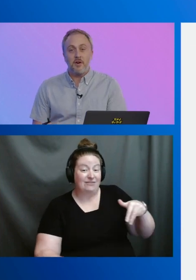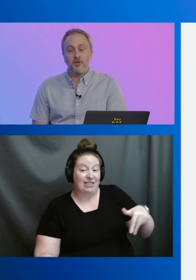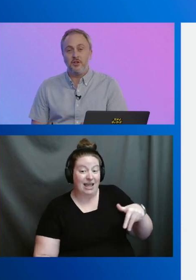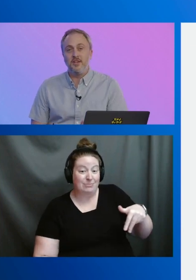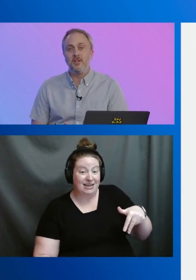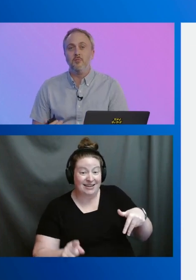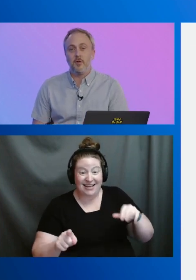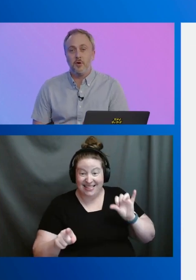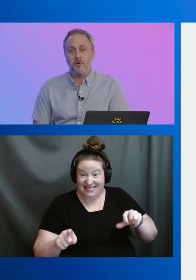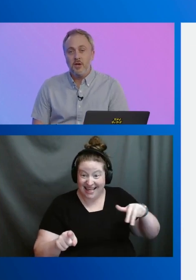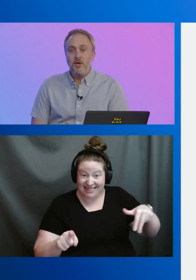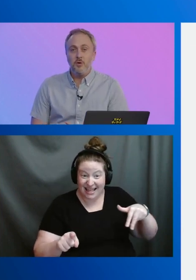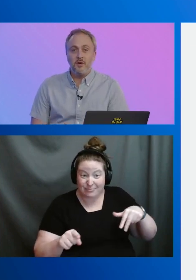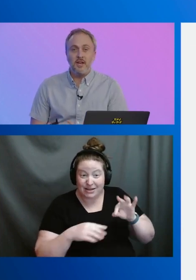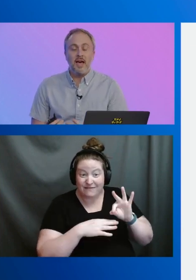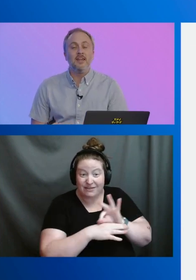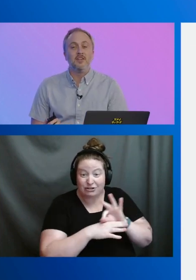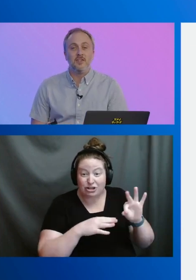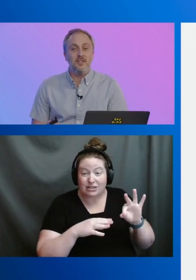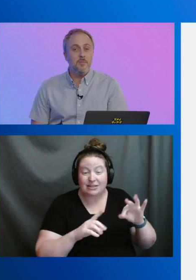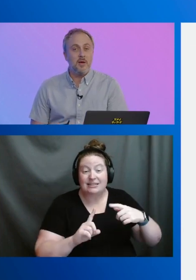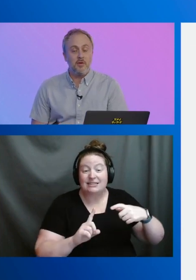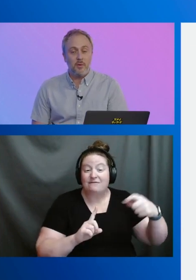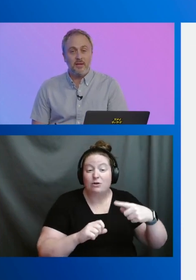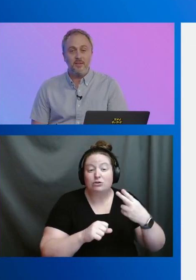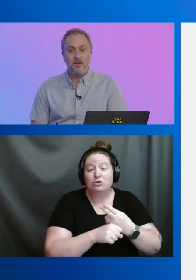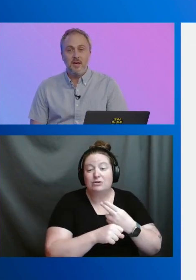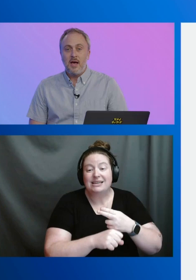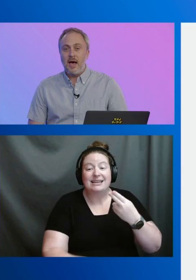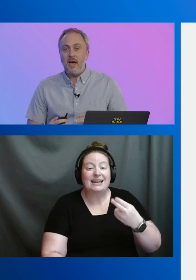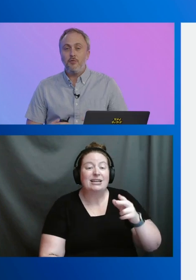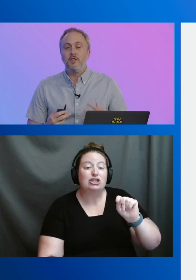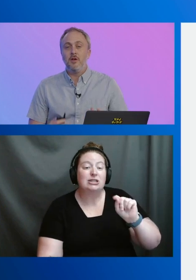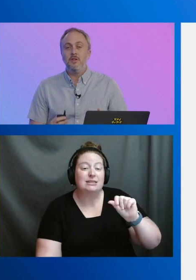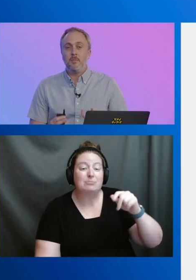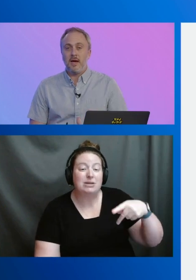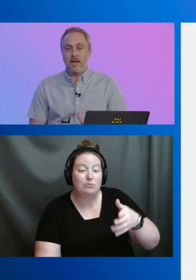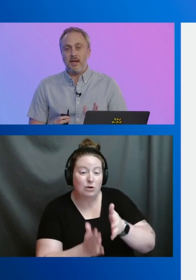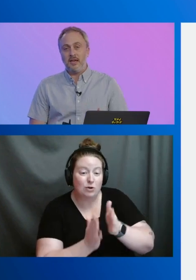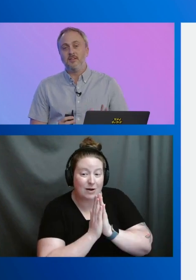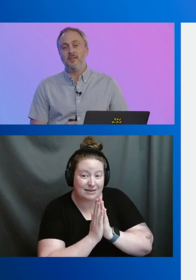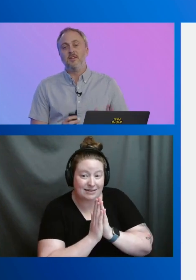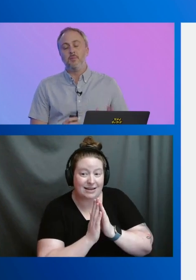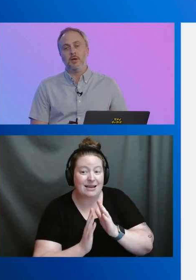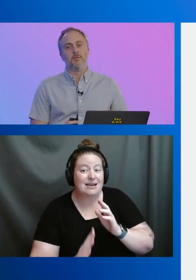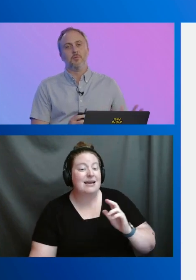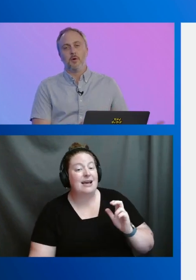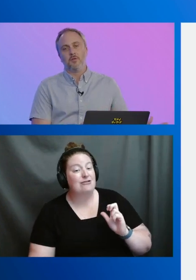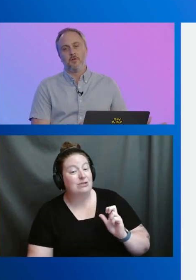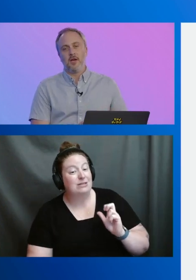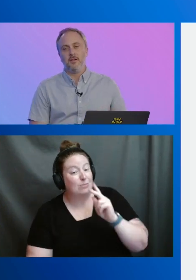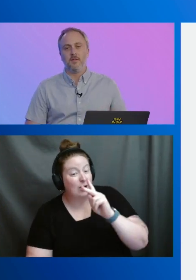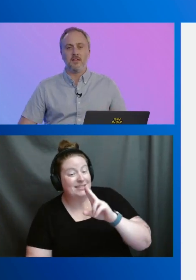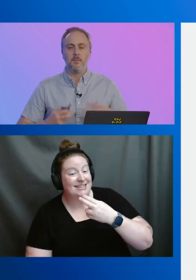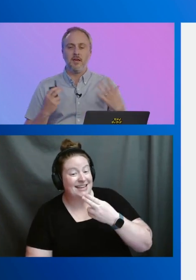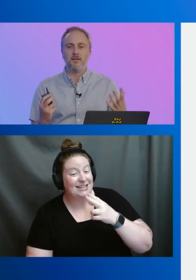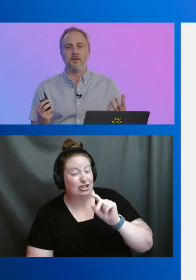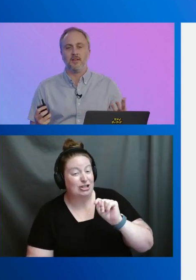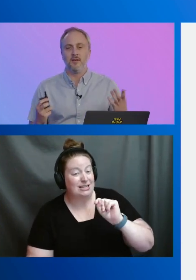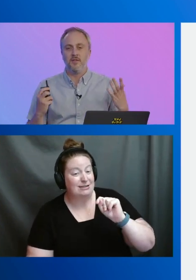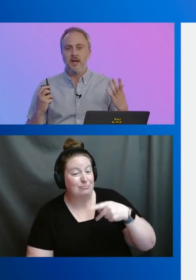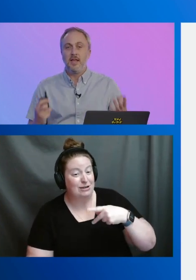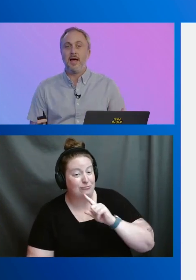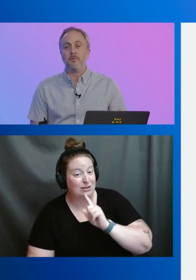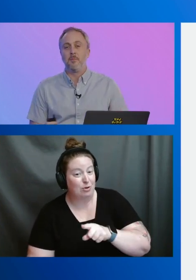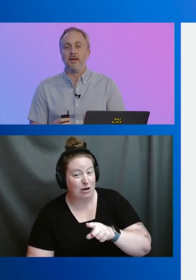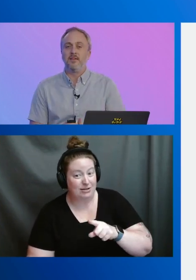Lambda function is invoked using an HTTP request and returns back an HTTP response, okay? So that's my